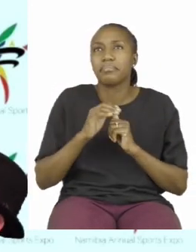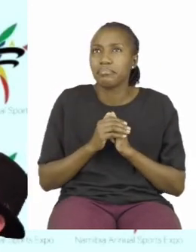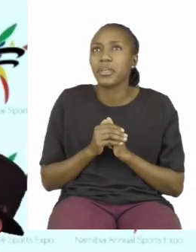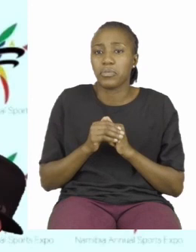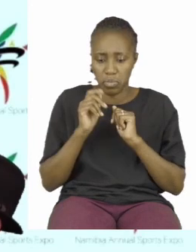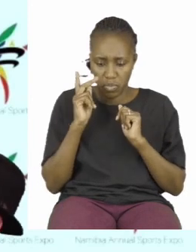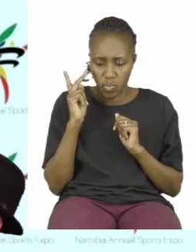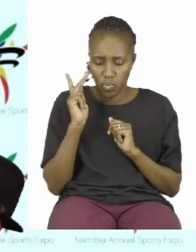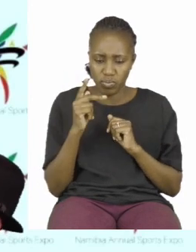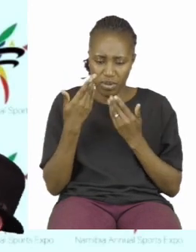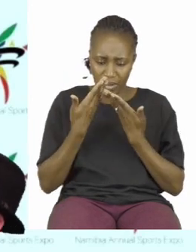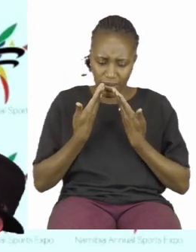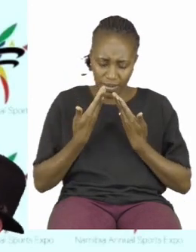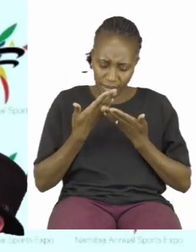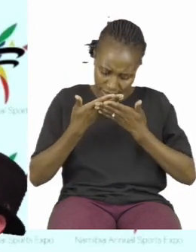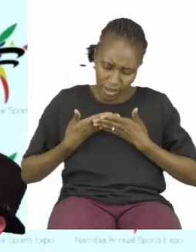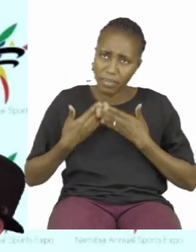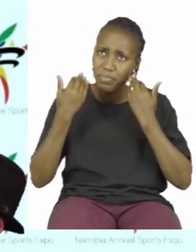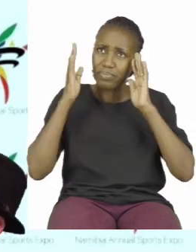in discipline into certain things.